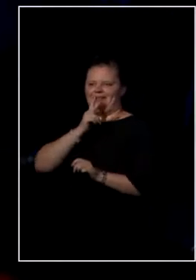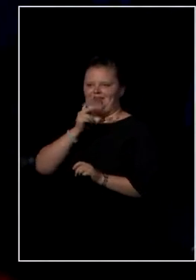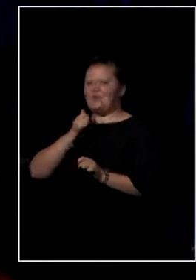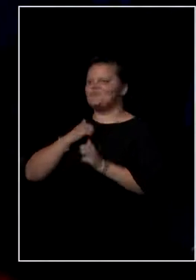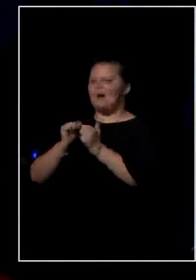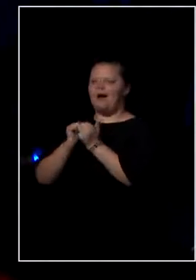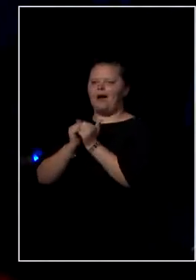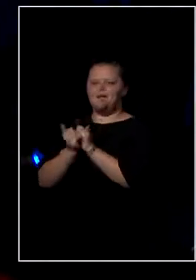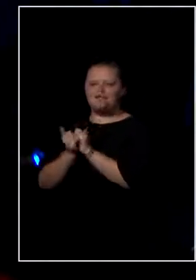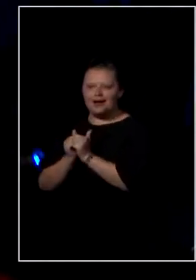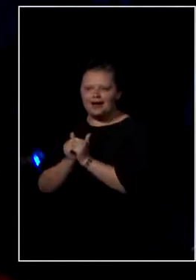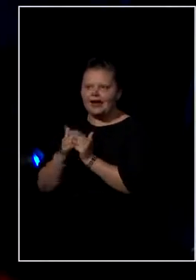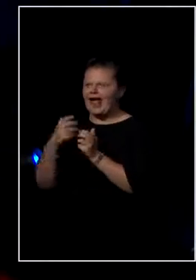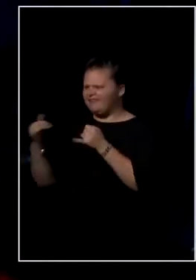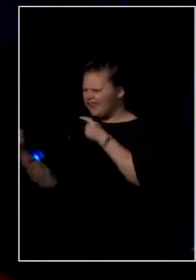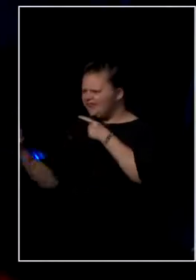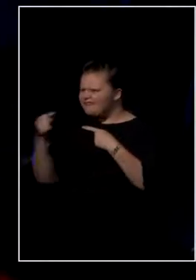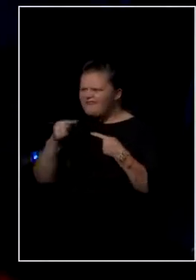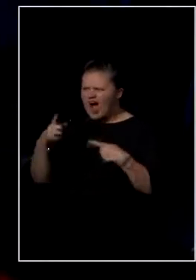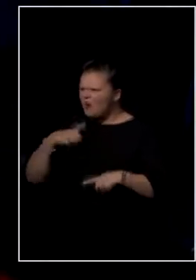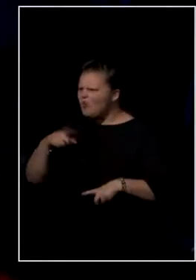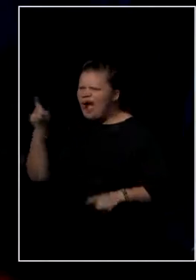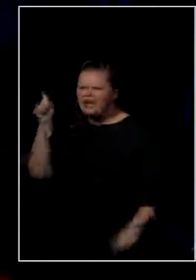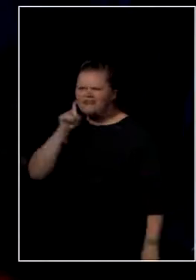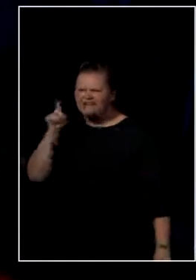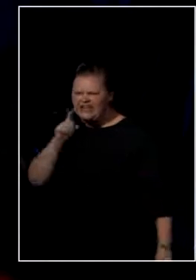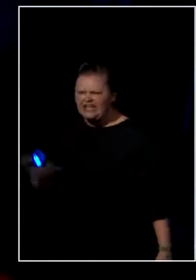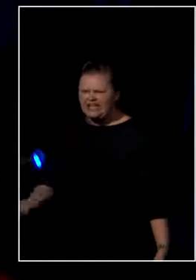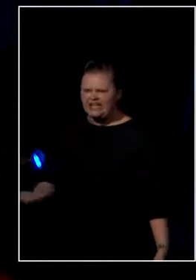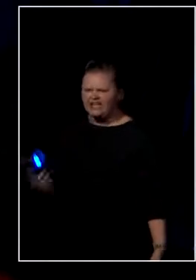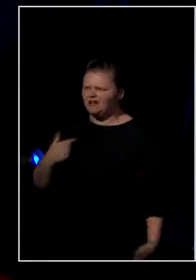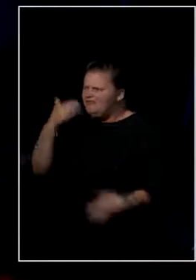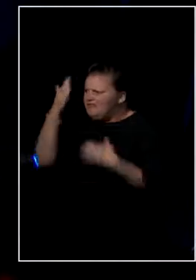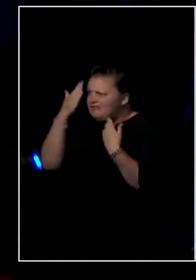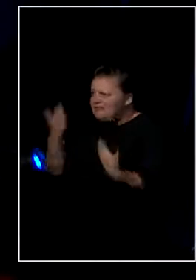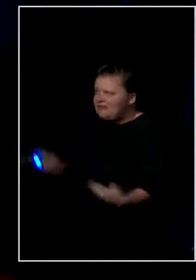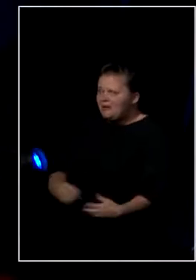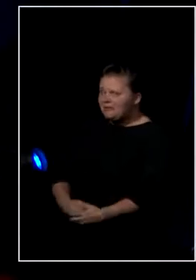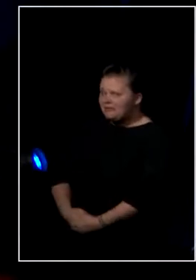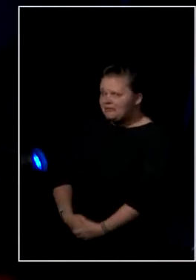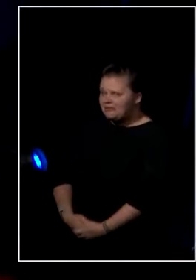like, we're having a fight. Why do you have to be funny? And it's like, I don't know.